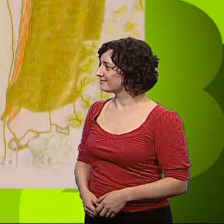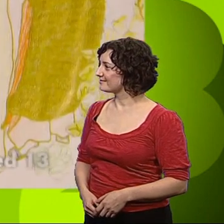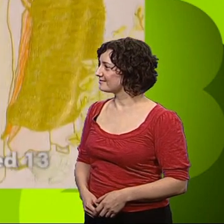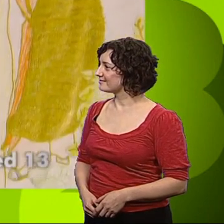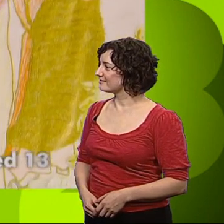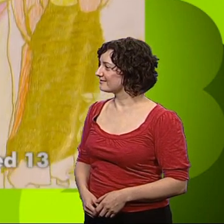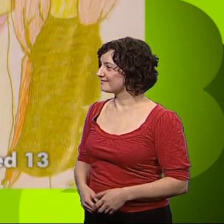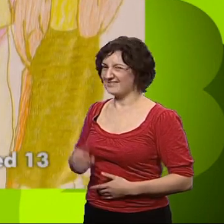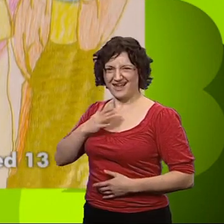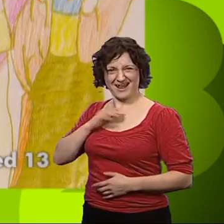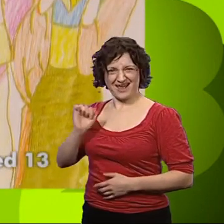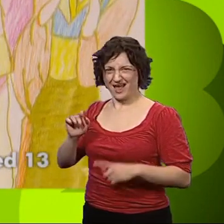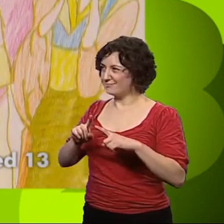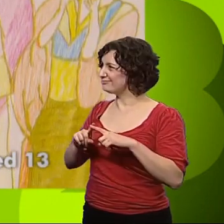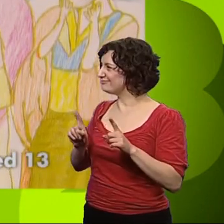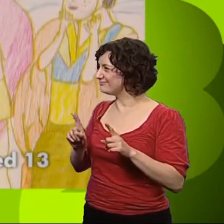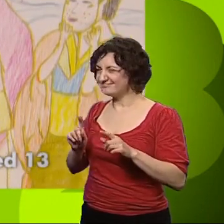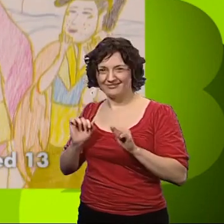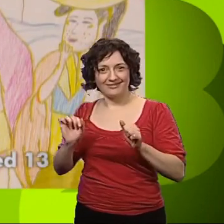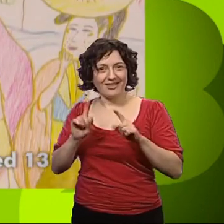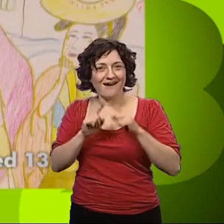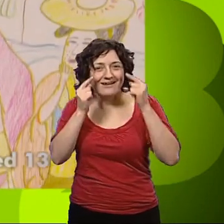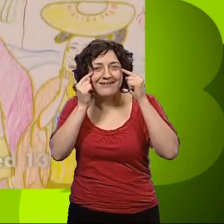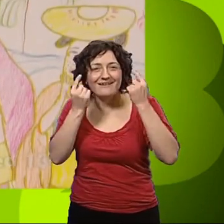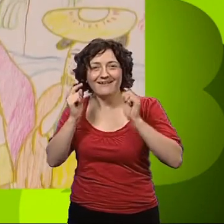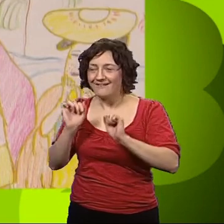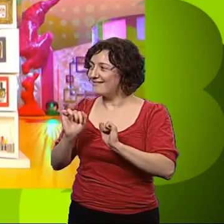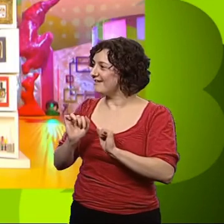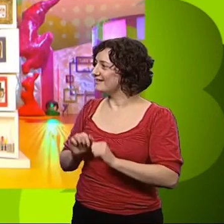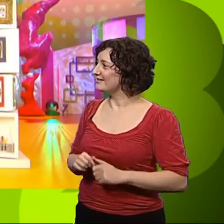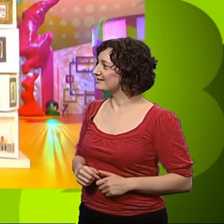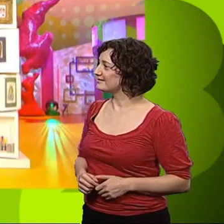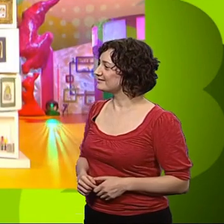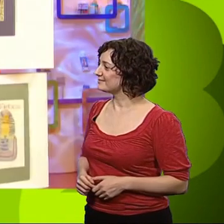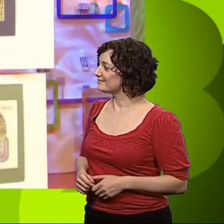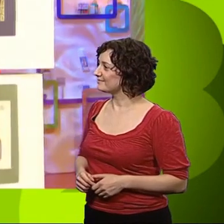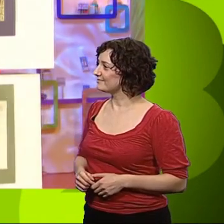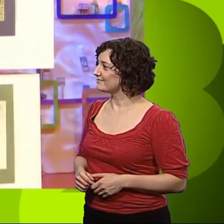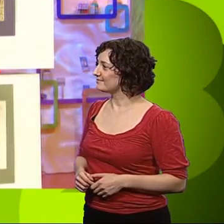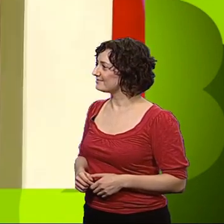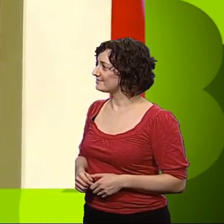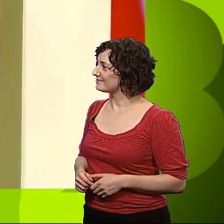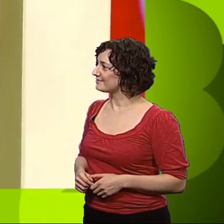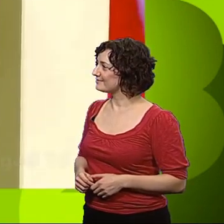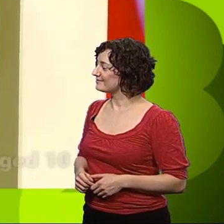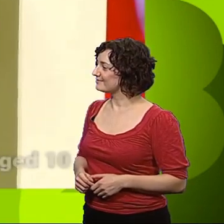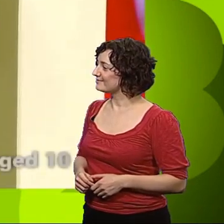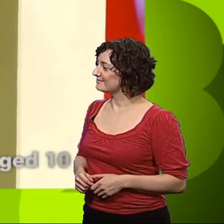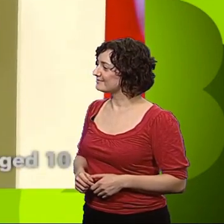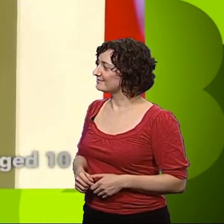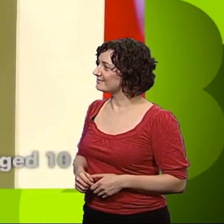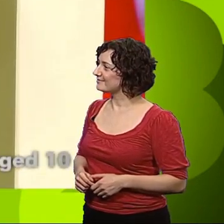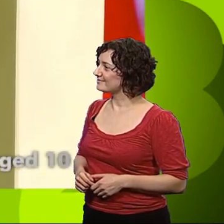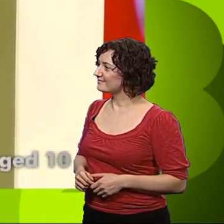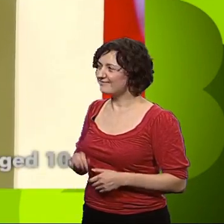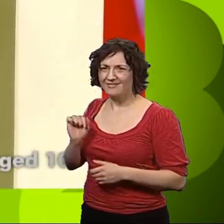This is really unusual. Look, Josie's Oriental picture. The pencil lines on Rebecca's picture work really well